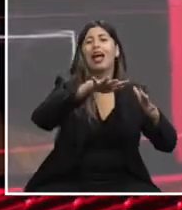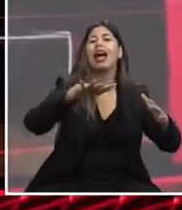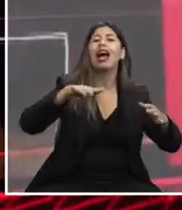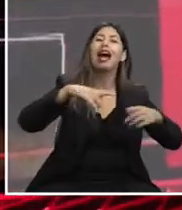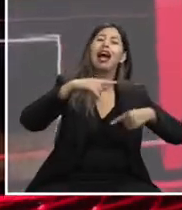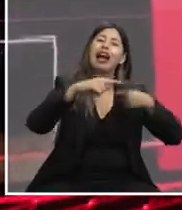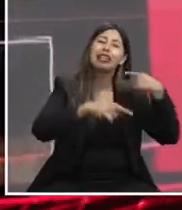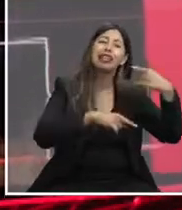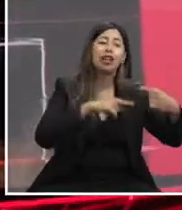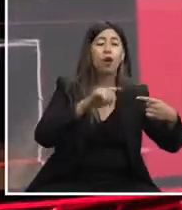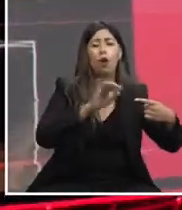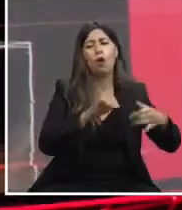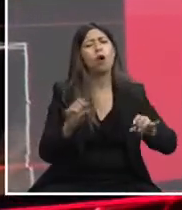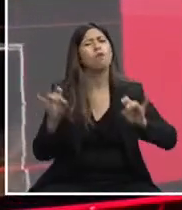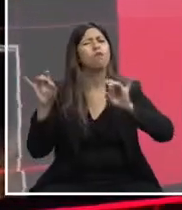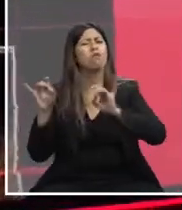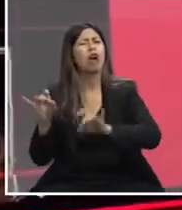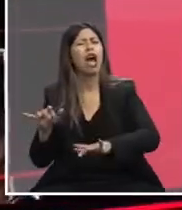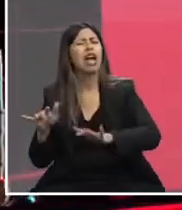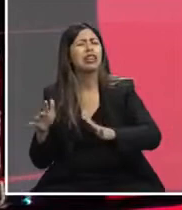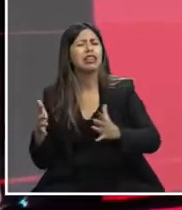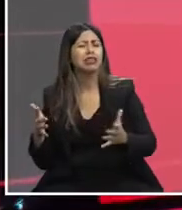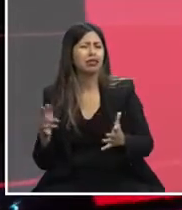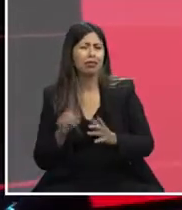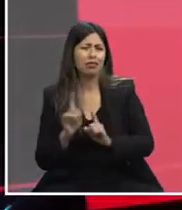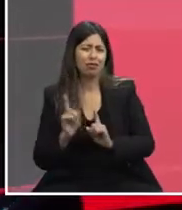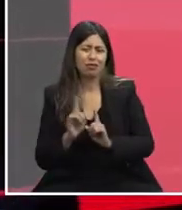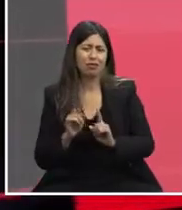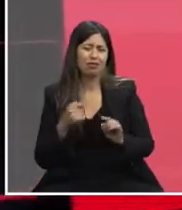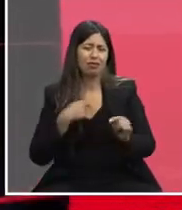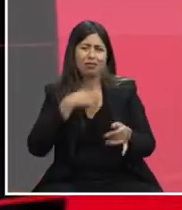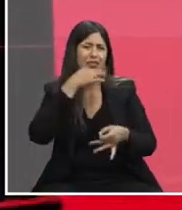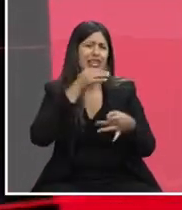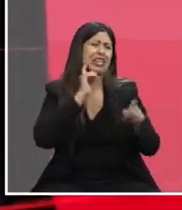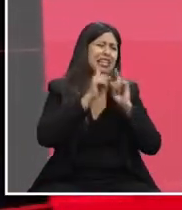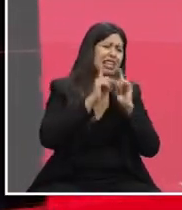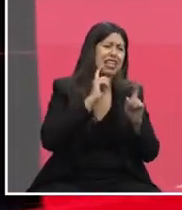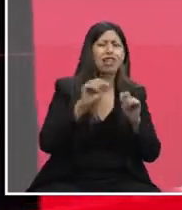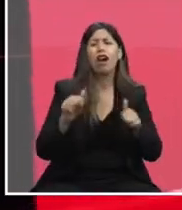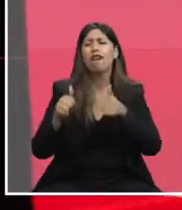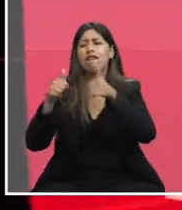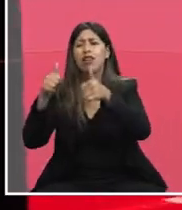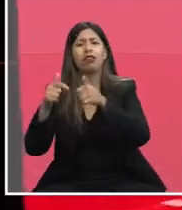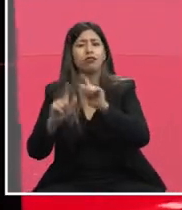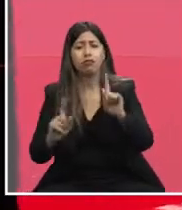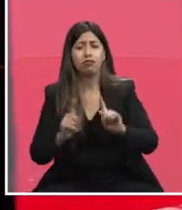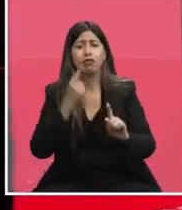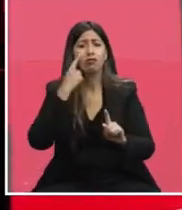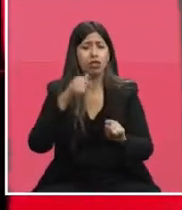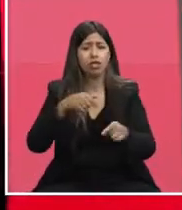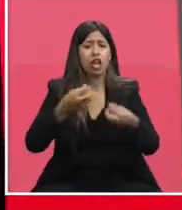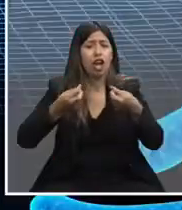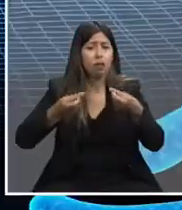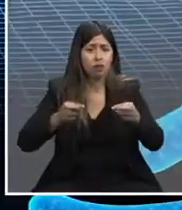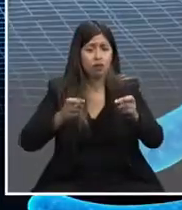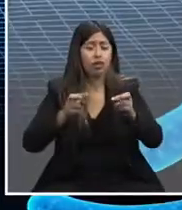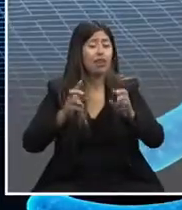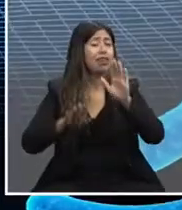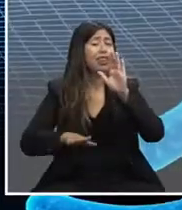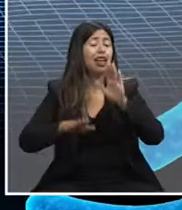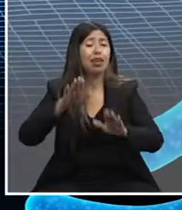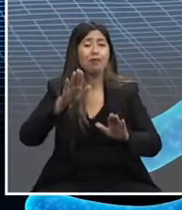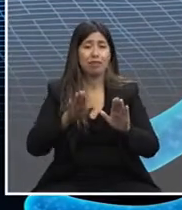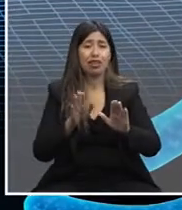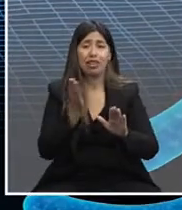stakes, and whether we are great or terrible will depend upon what we do with this opportunity. I hope we will live to tell our children